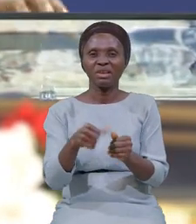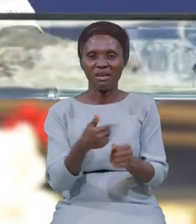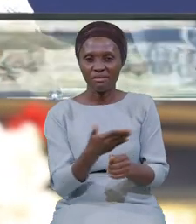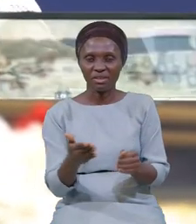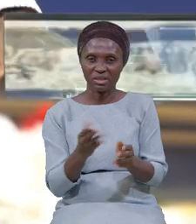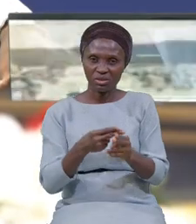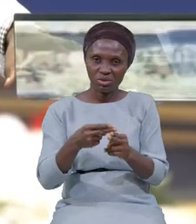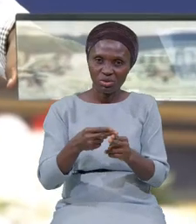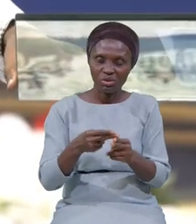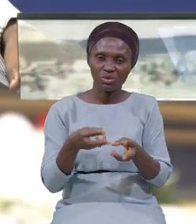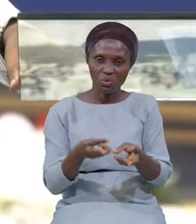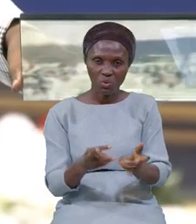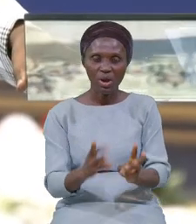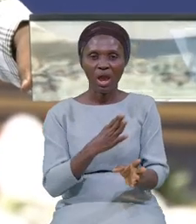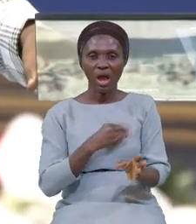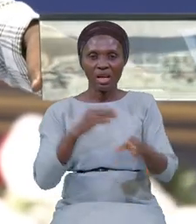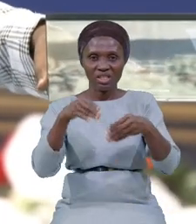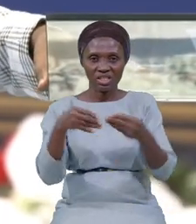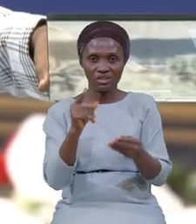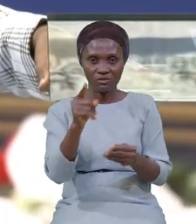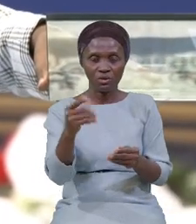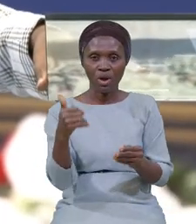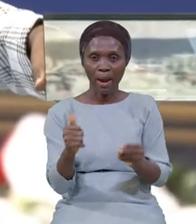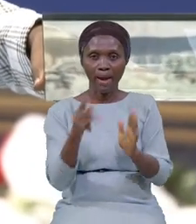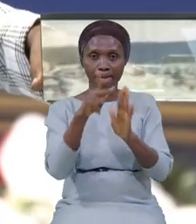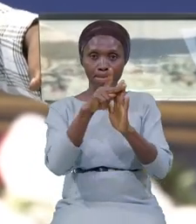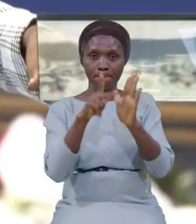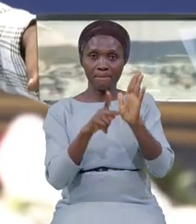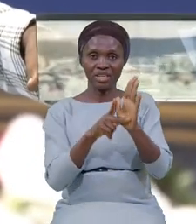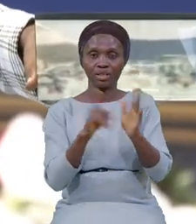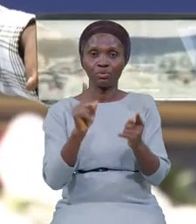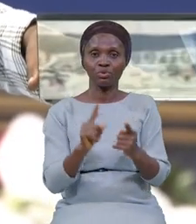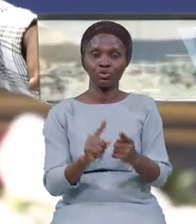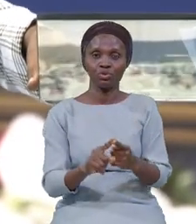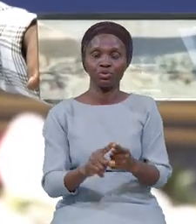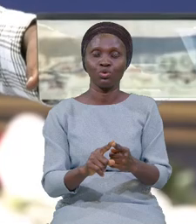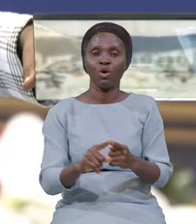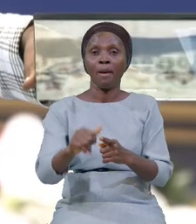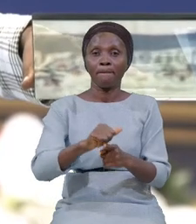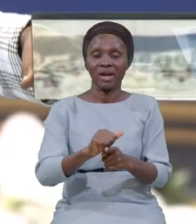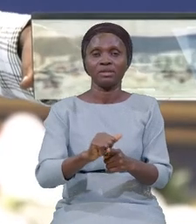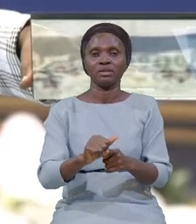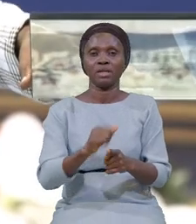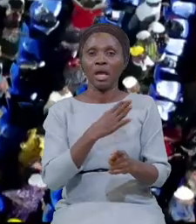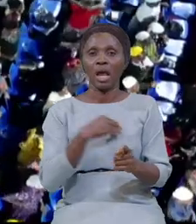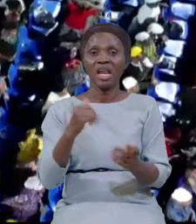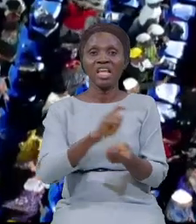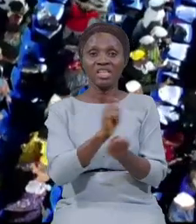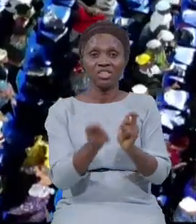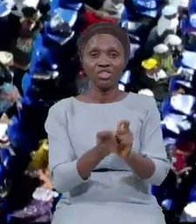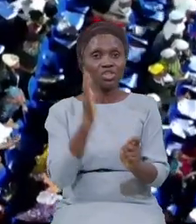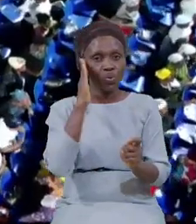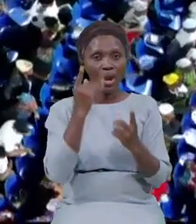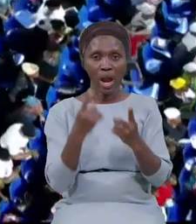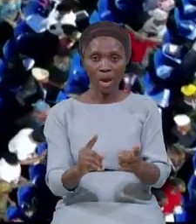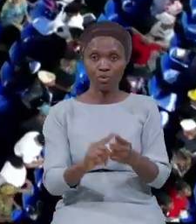you principles to lay by. A change will happen to you from tonight. And then